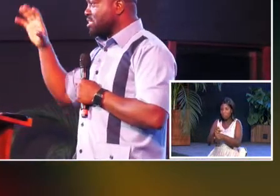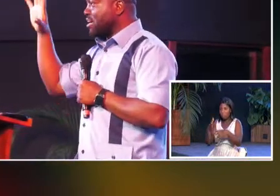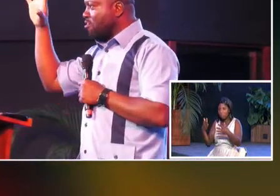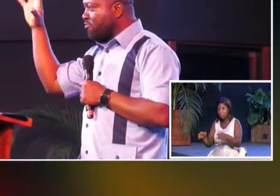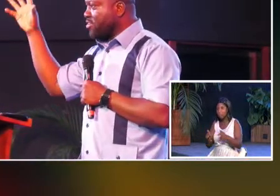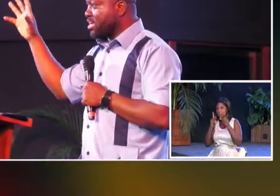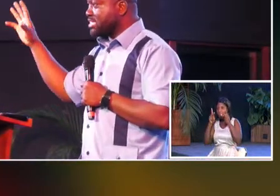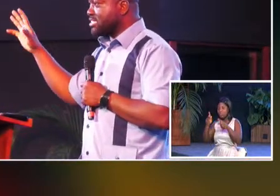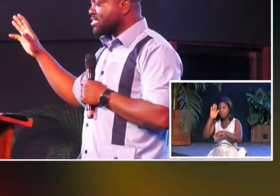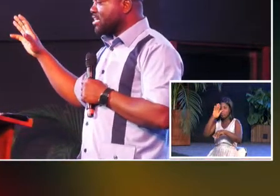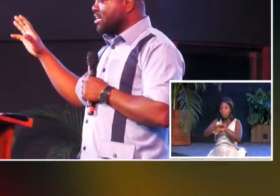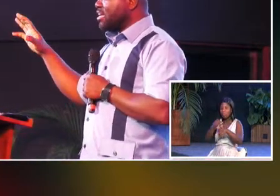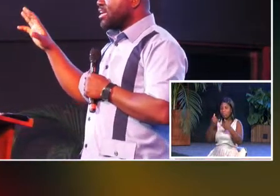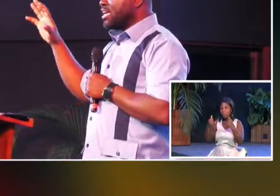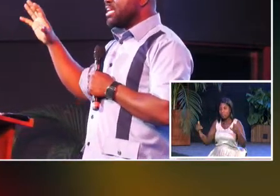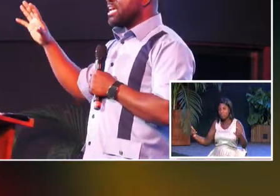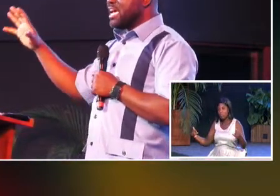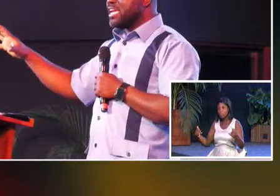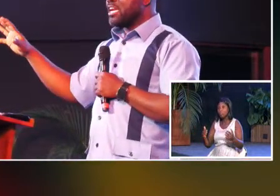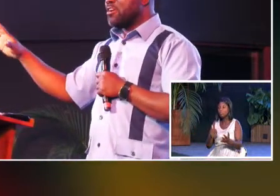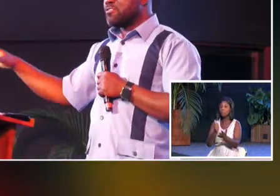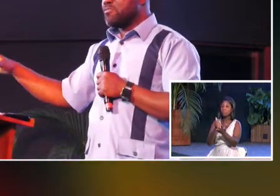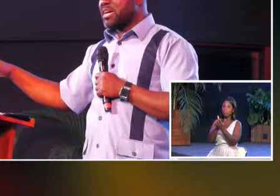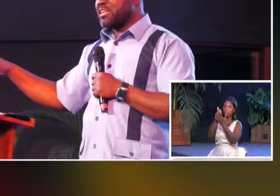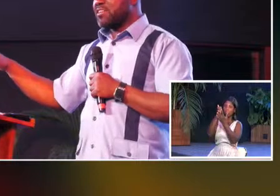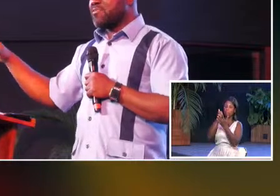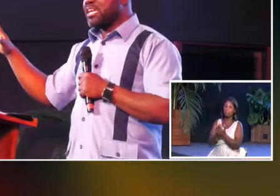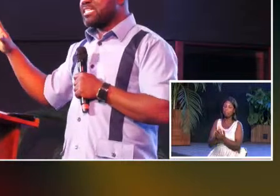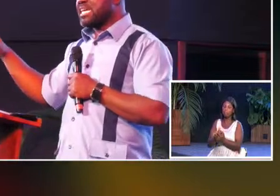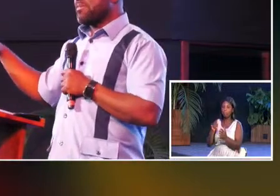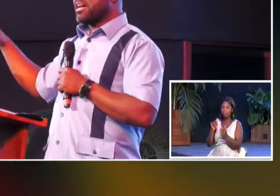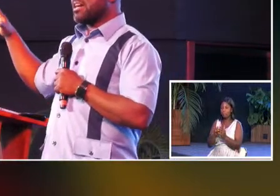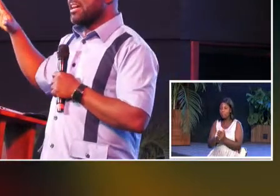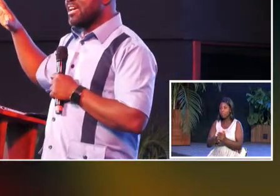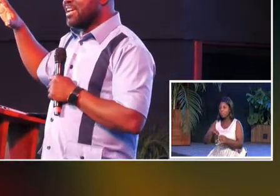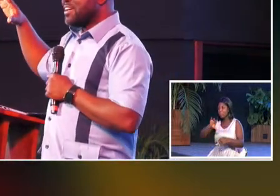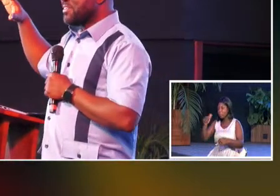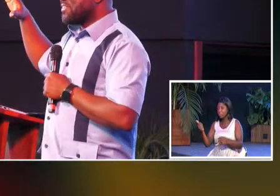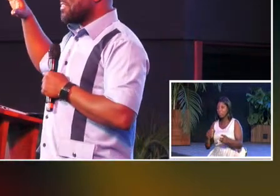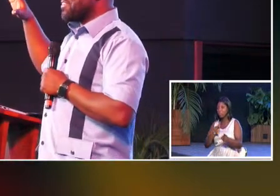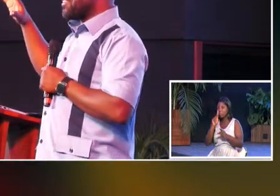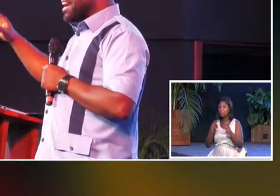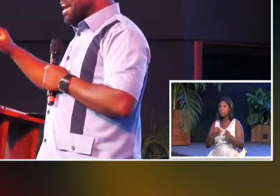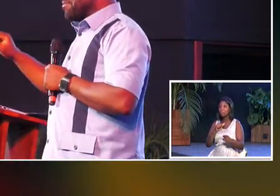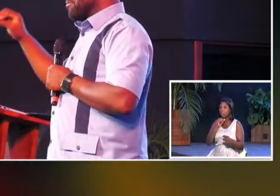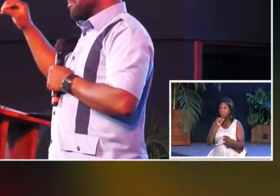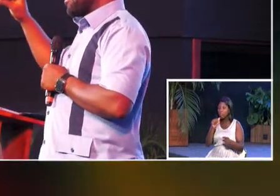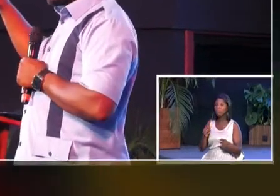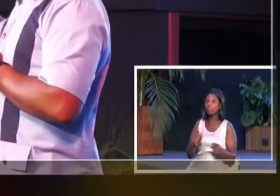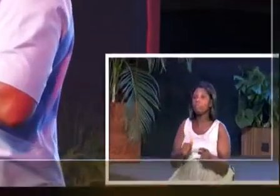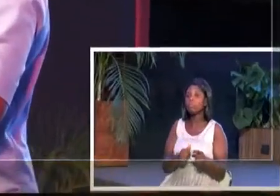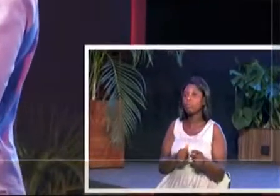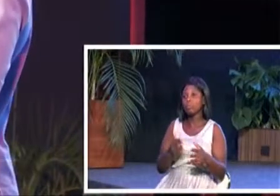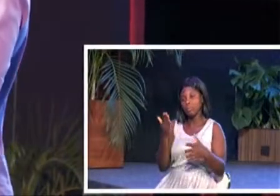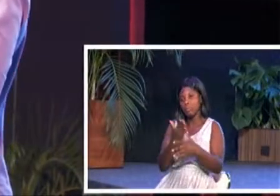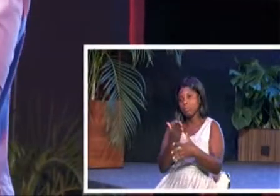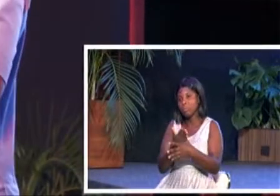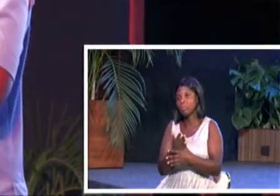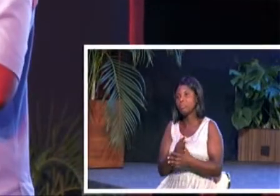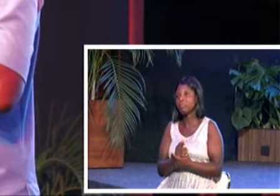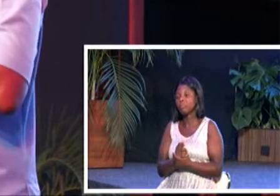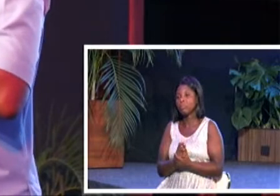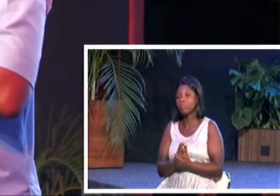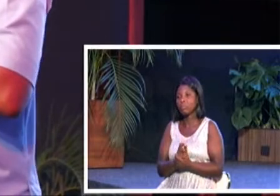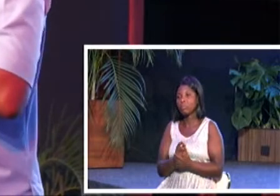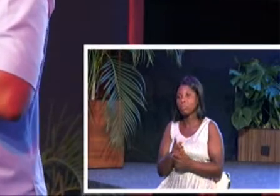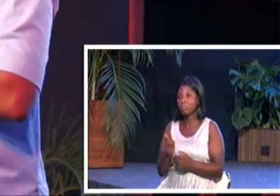So those are configurations, and they earn a lot of money. In fact, the cyber crime skill,